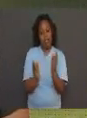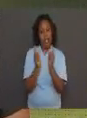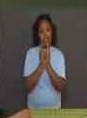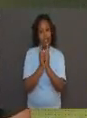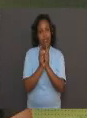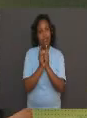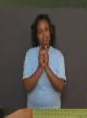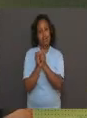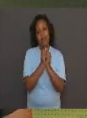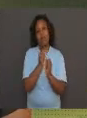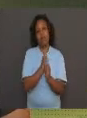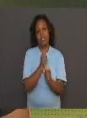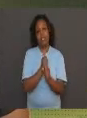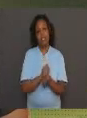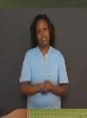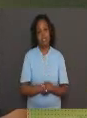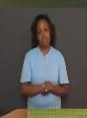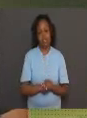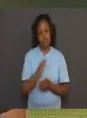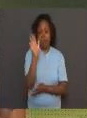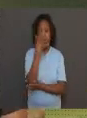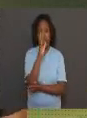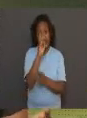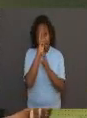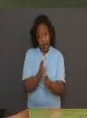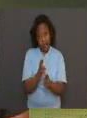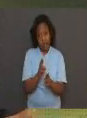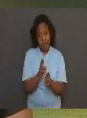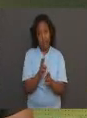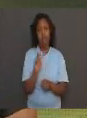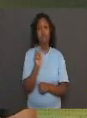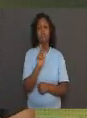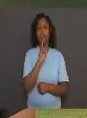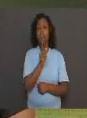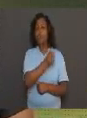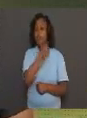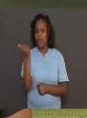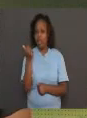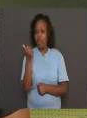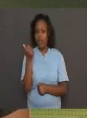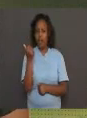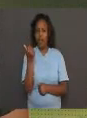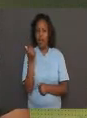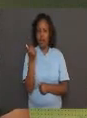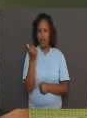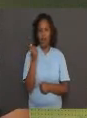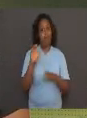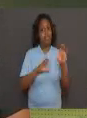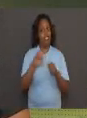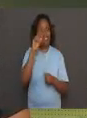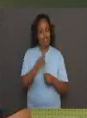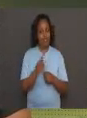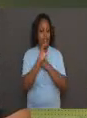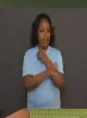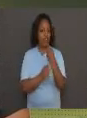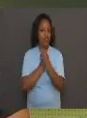In addition to respecting the flag, what are some other duties that you can perform as a